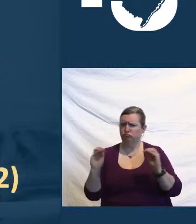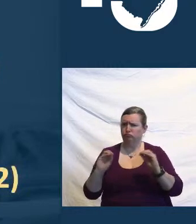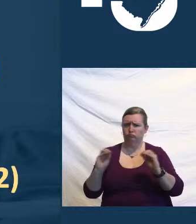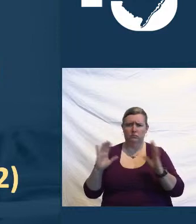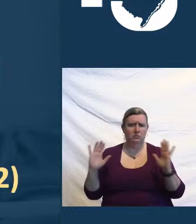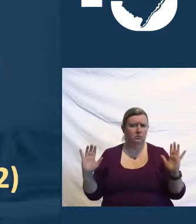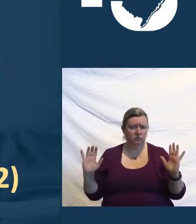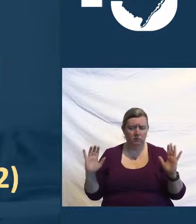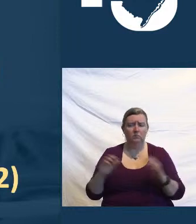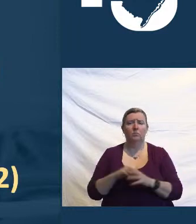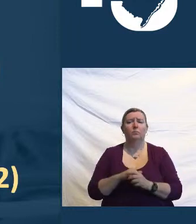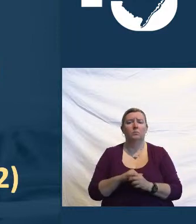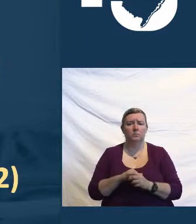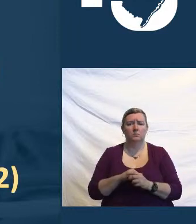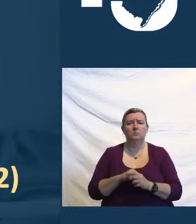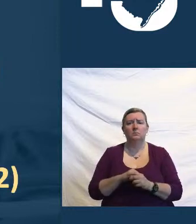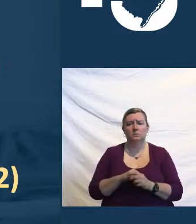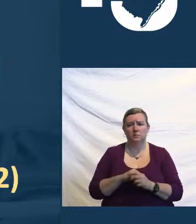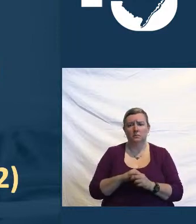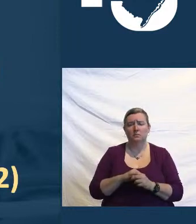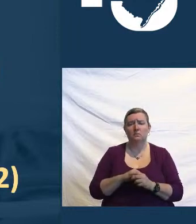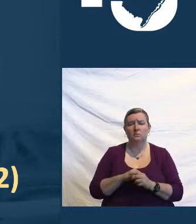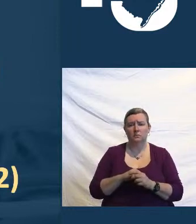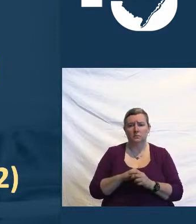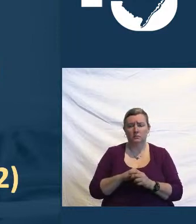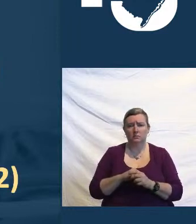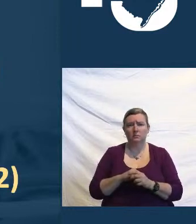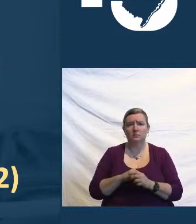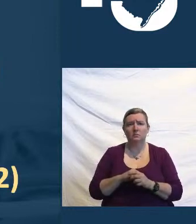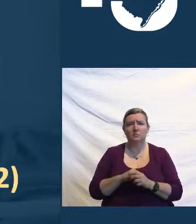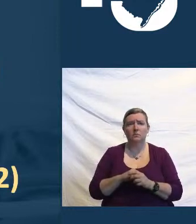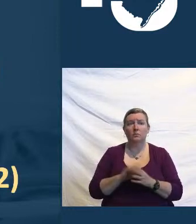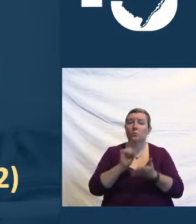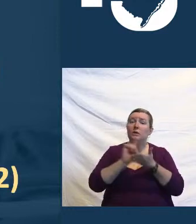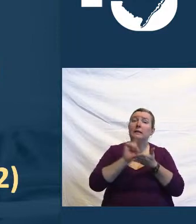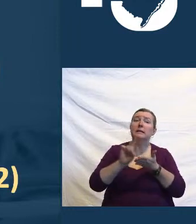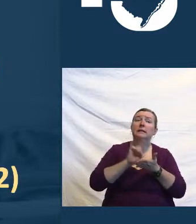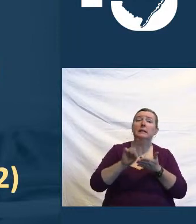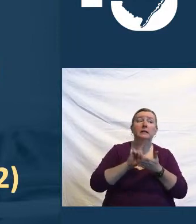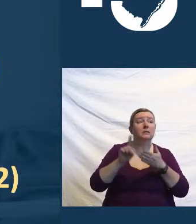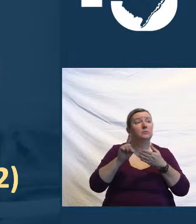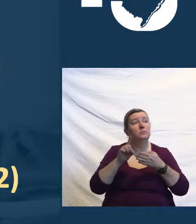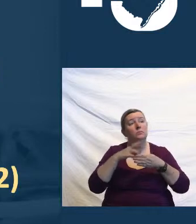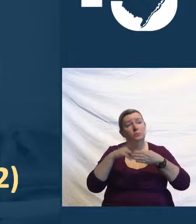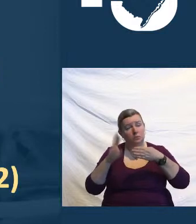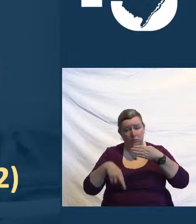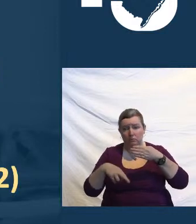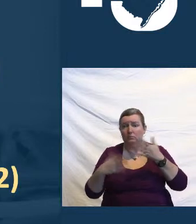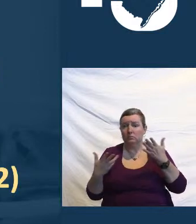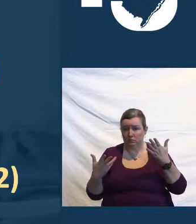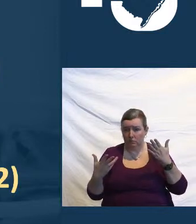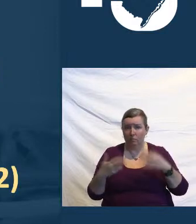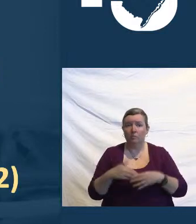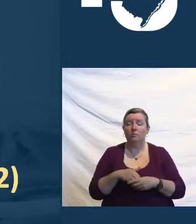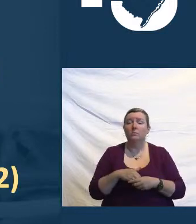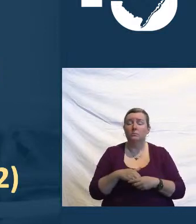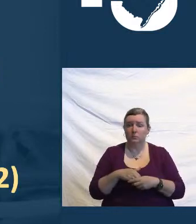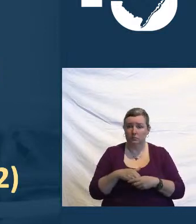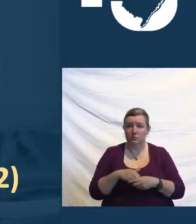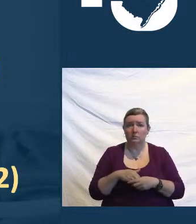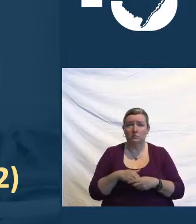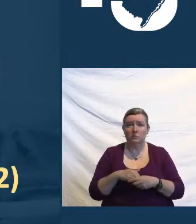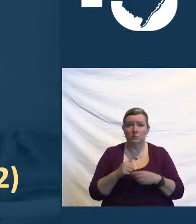the latest preliminary weekly results. Again, and across the board, the overwhelming majority of new